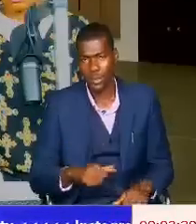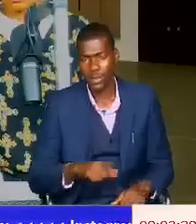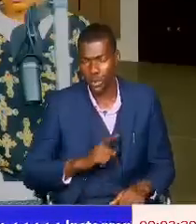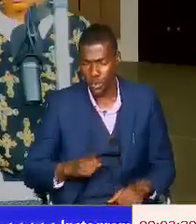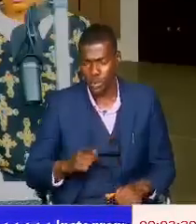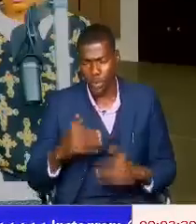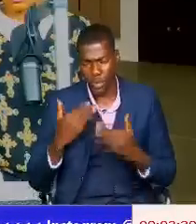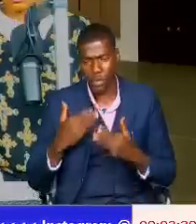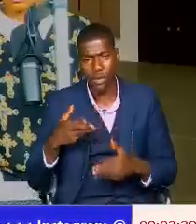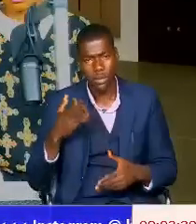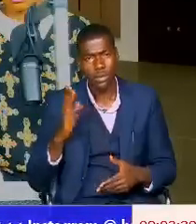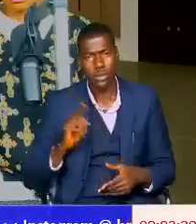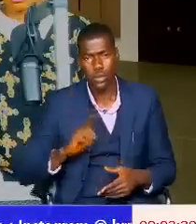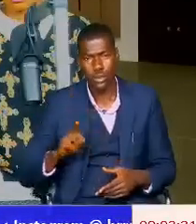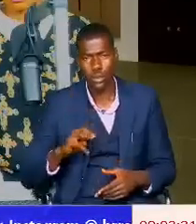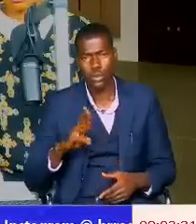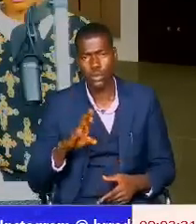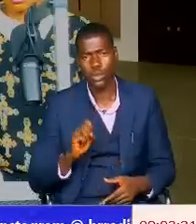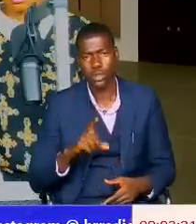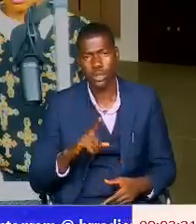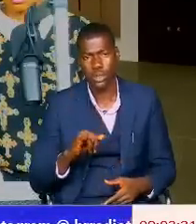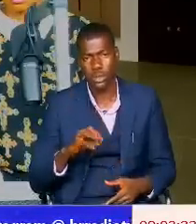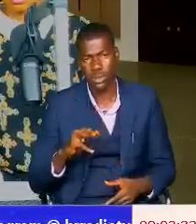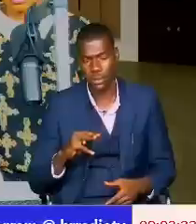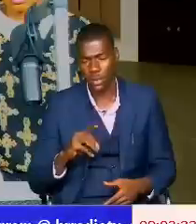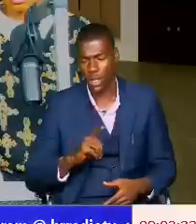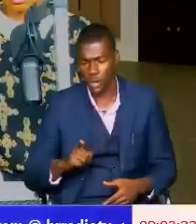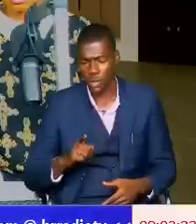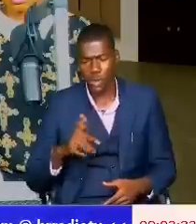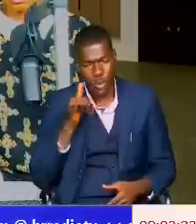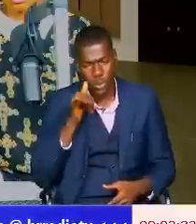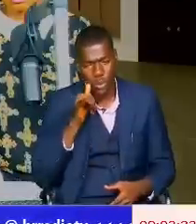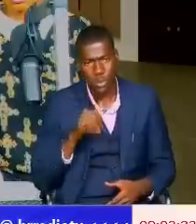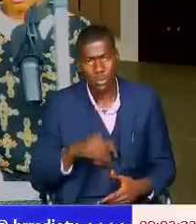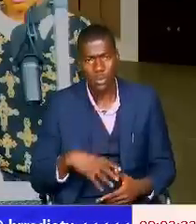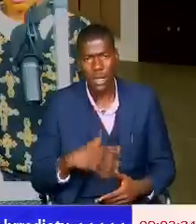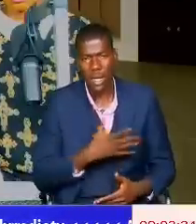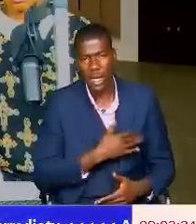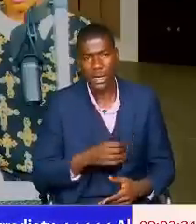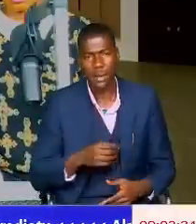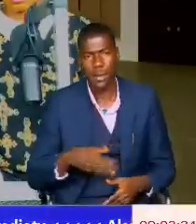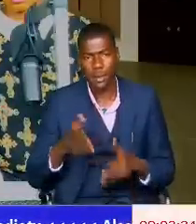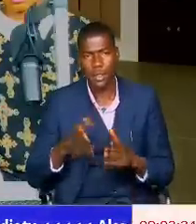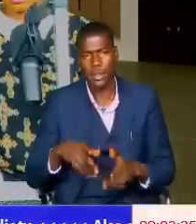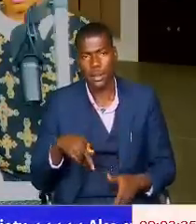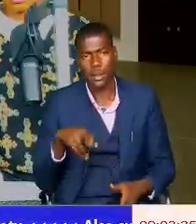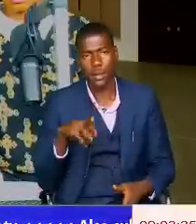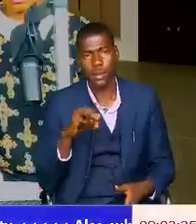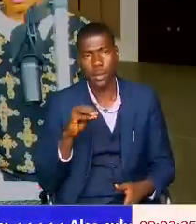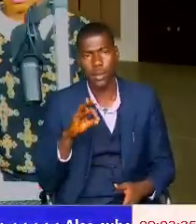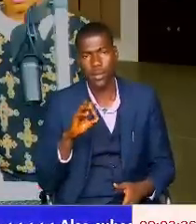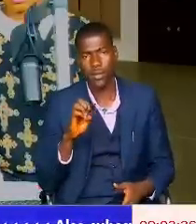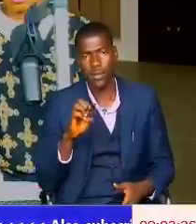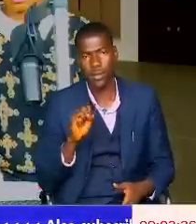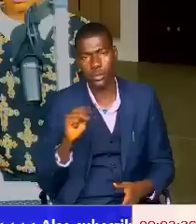a Muslim. Thank God you are Yoruba. And even Professor